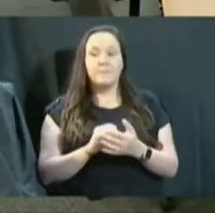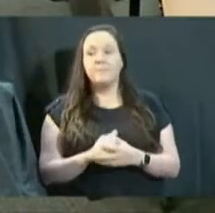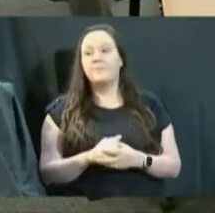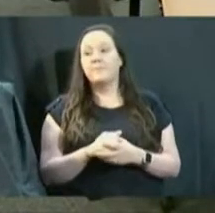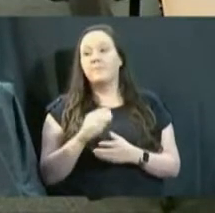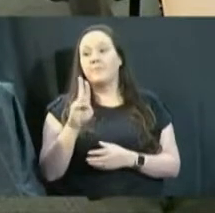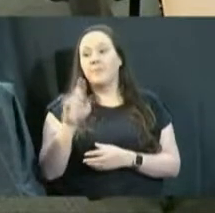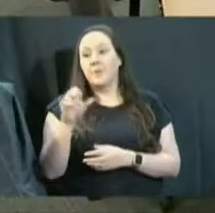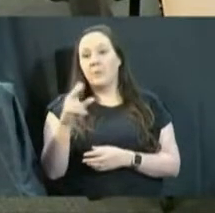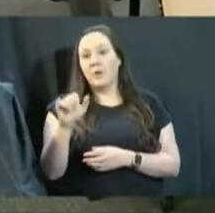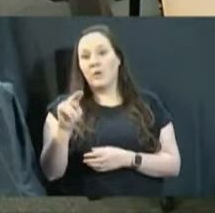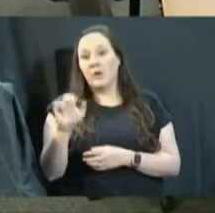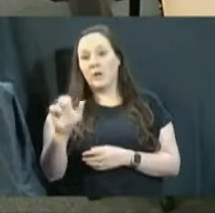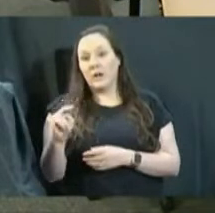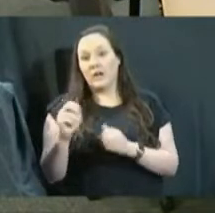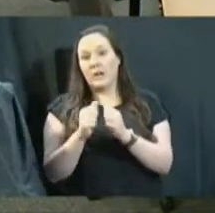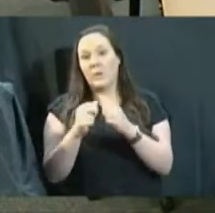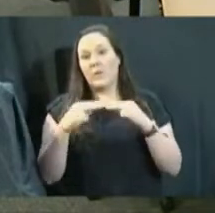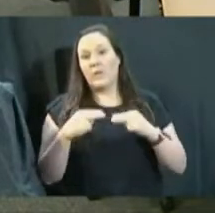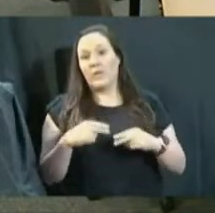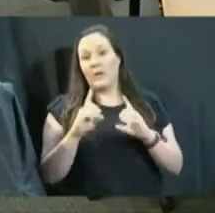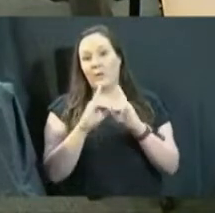Martha Buchanan with the Health Department.